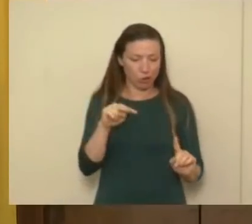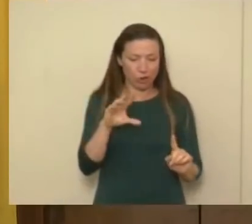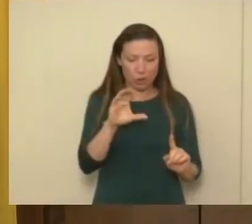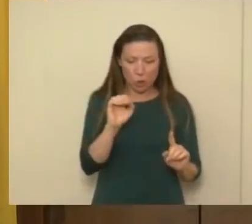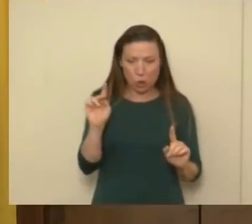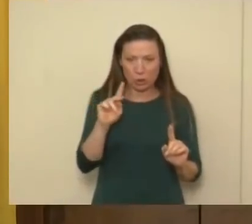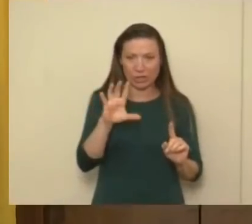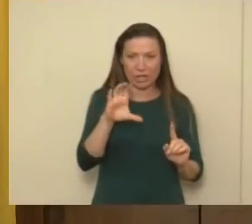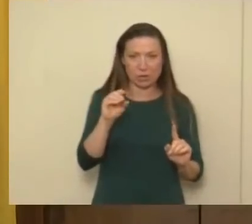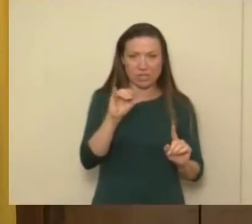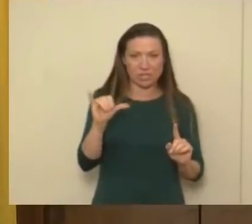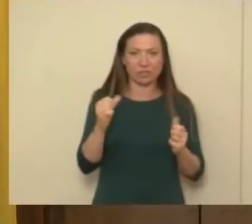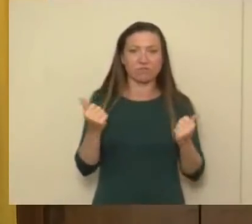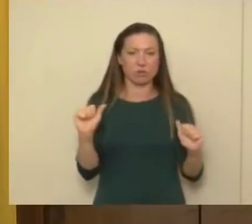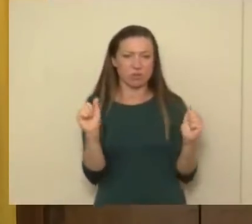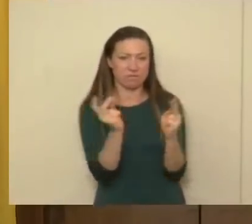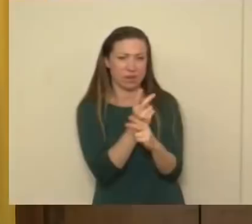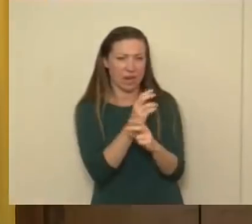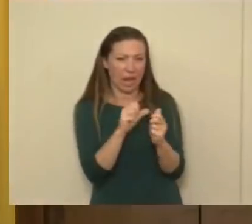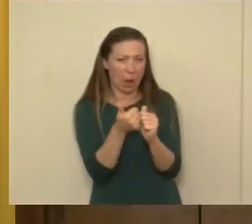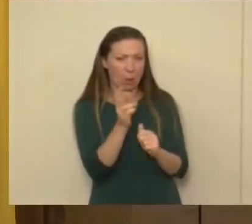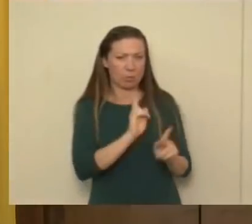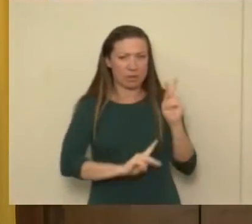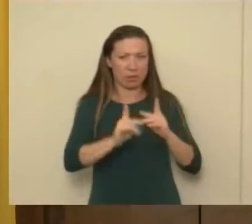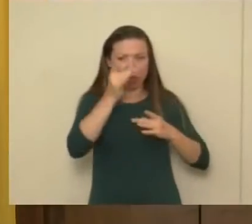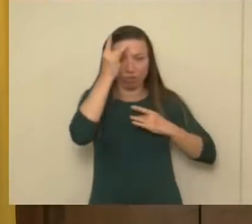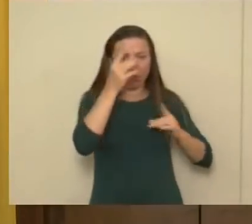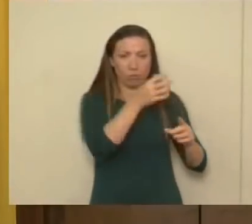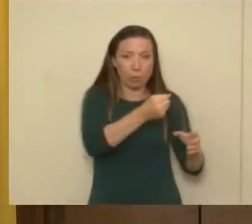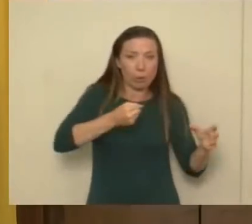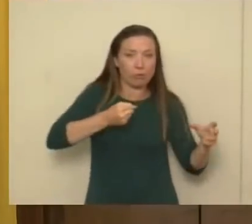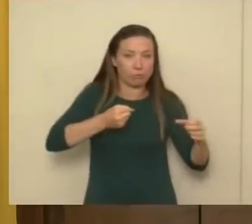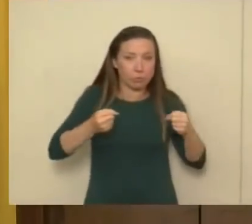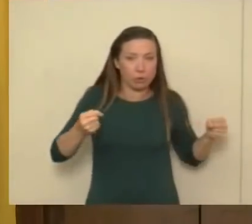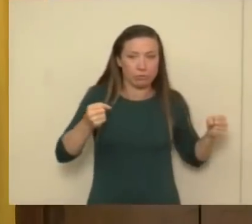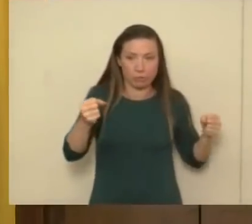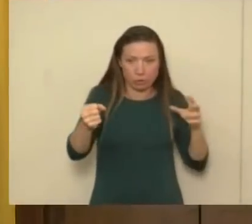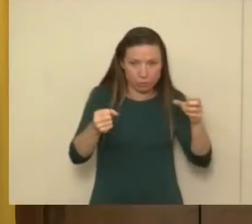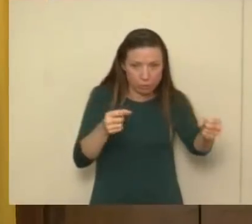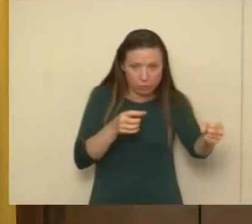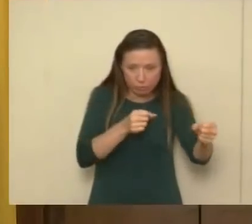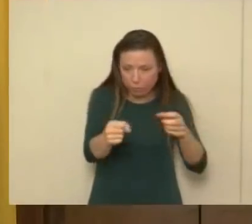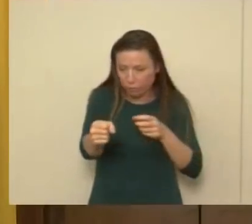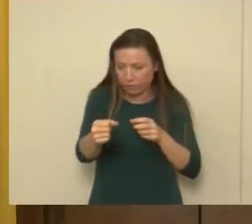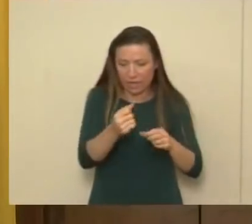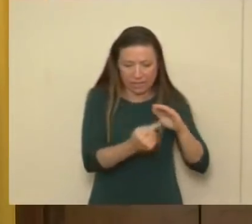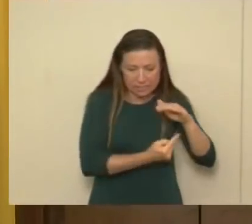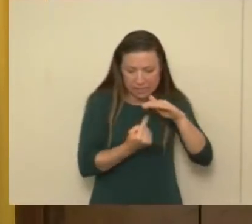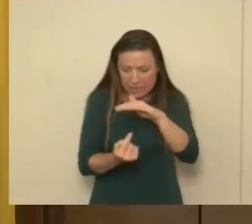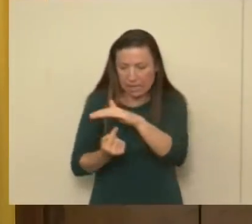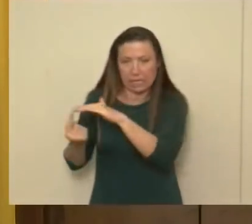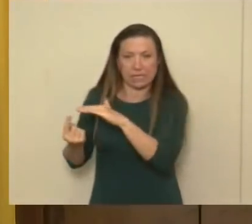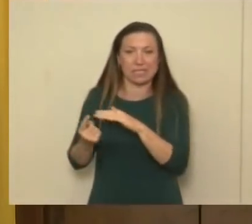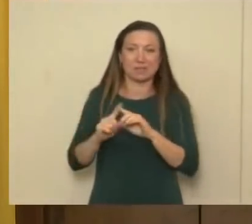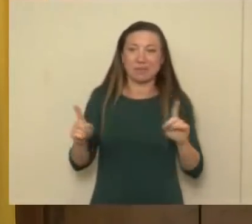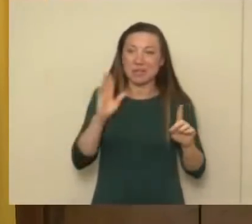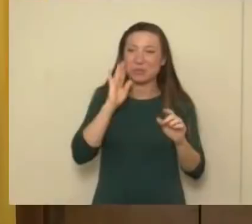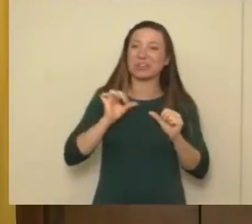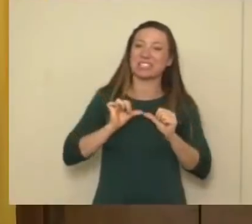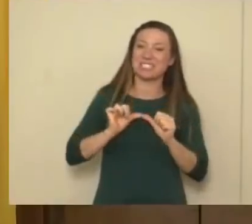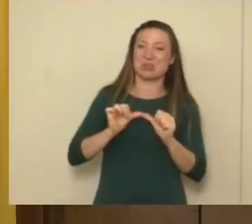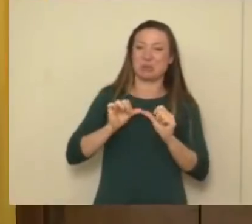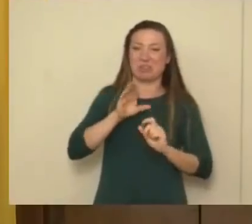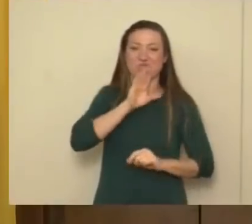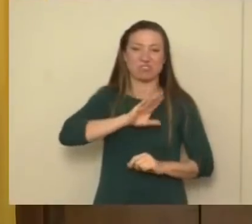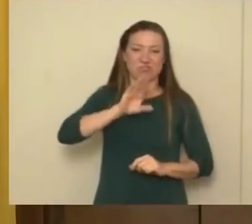of spread. It will continue to be a source of real frustration because nobody in the state of New Mexico